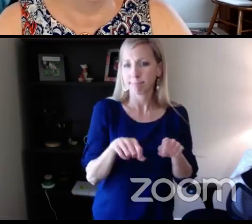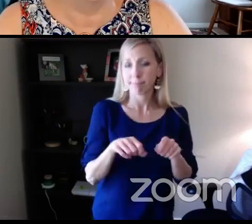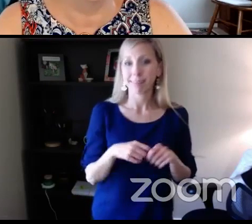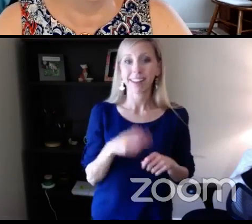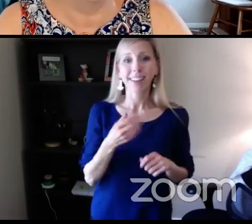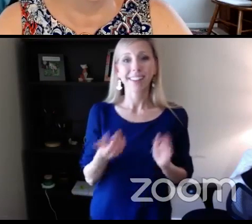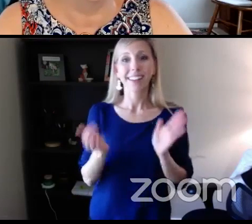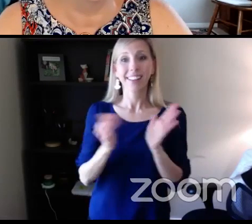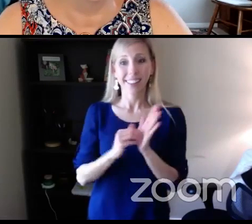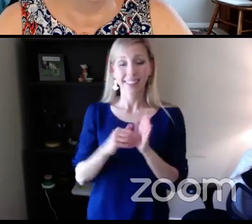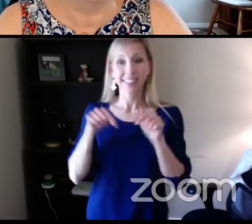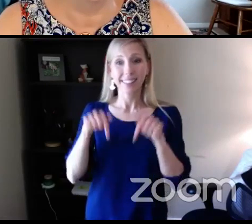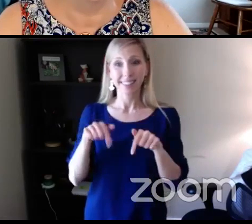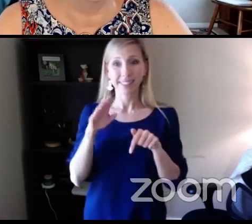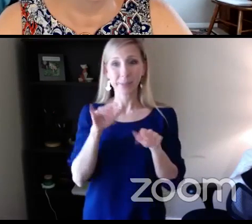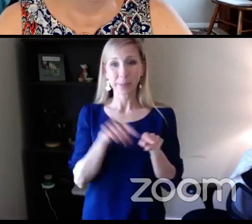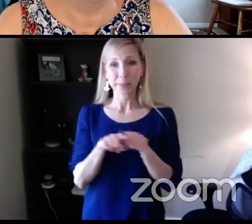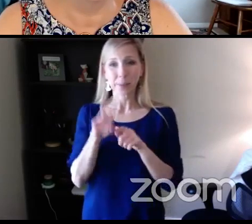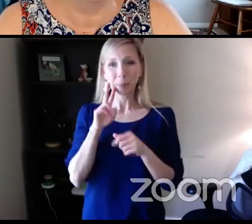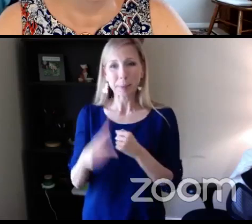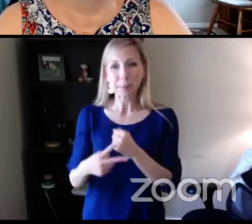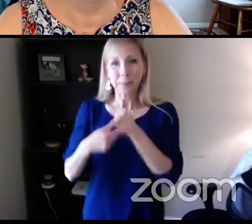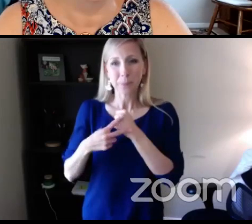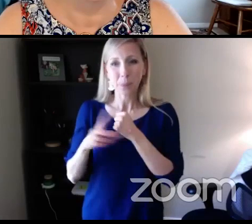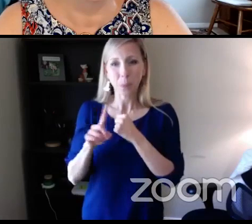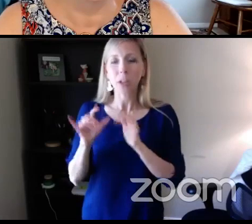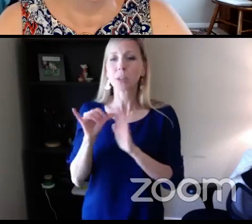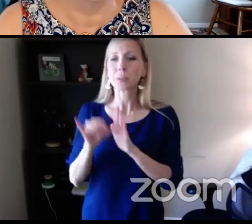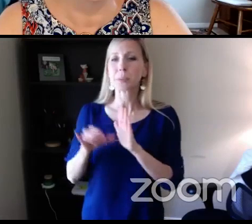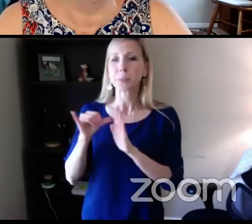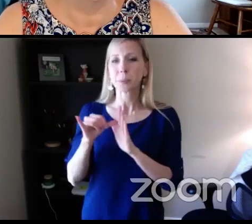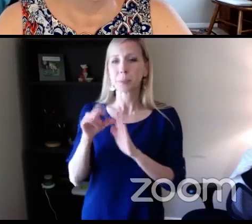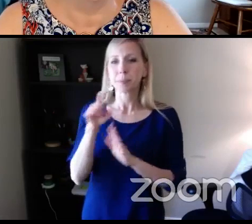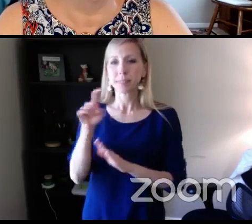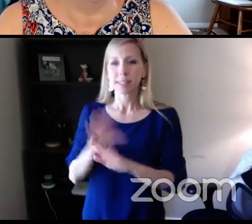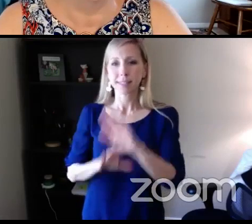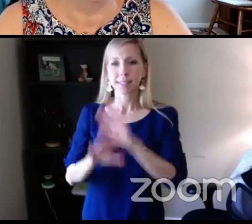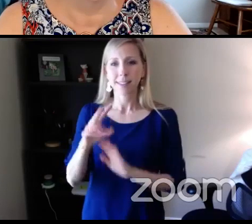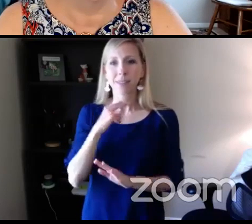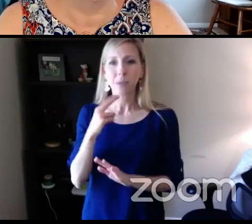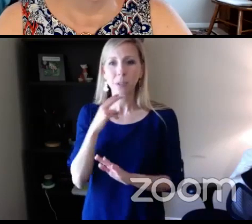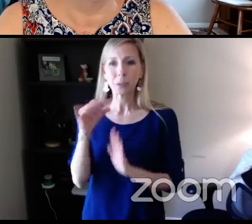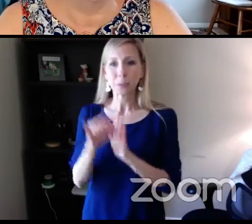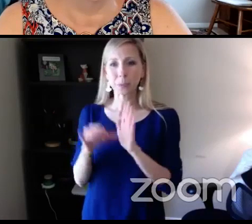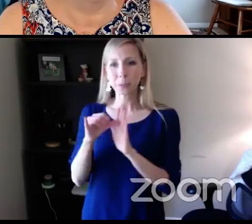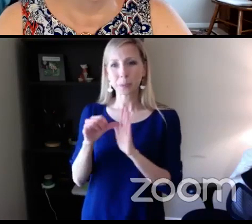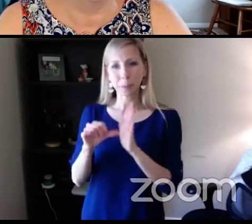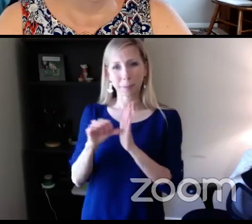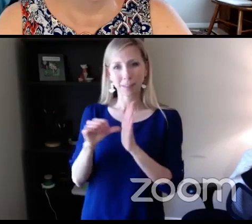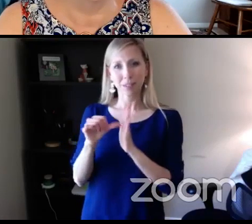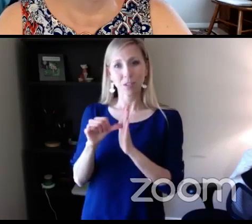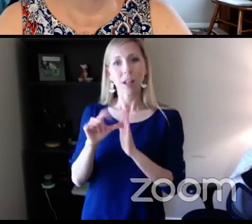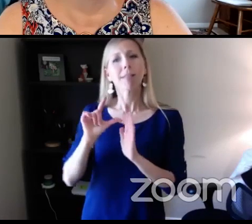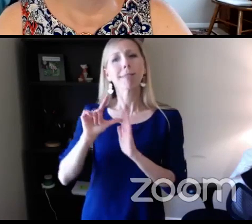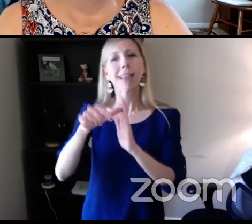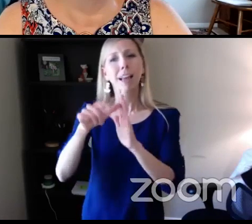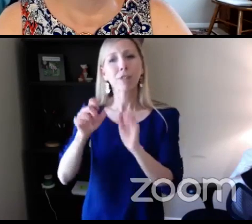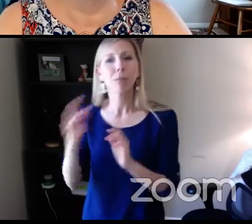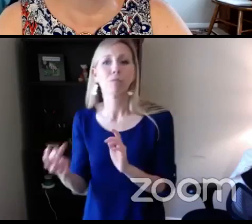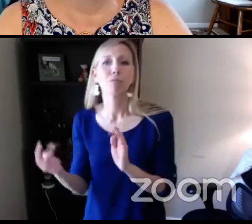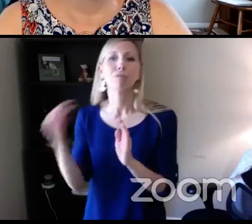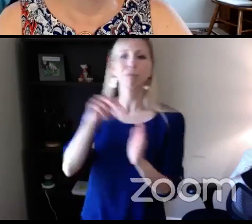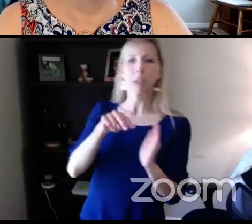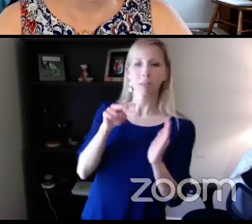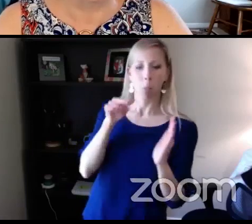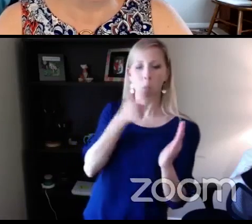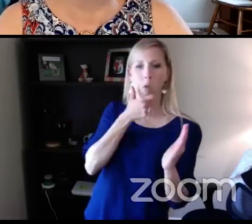stored on our Texas Hands and Voices YouTube page, so you can go back and watch that at a later time as well. Thank you